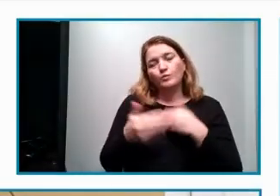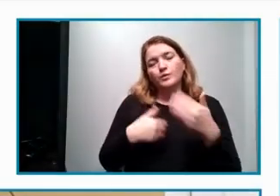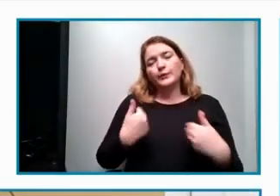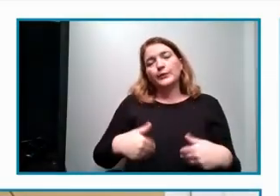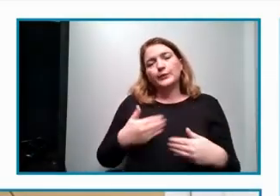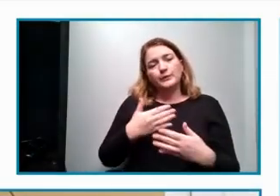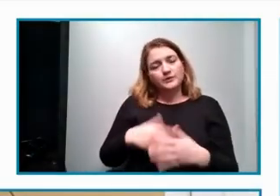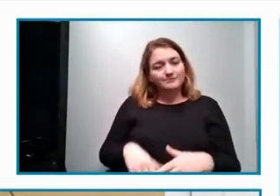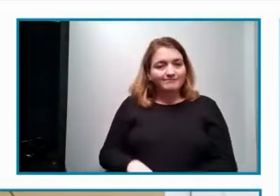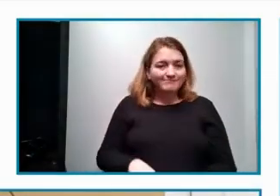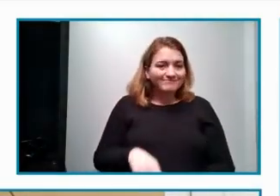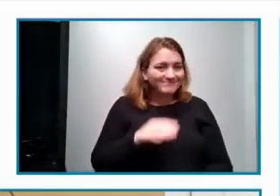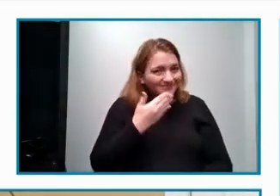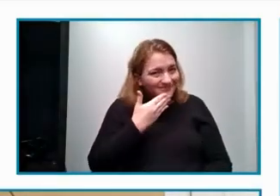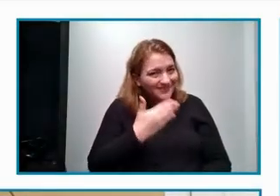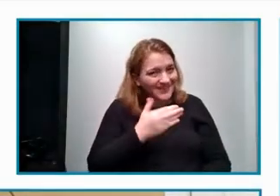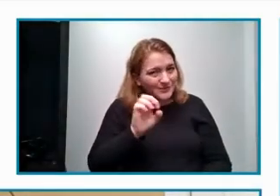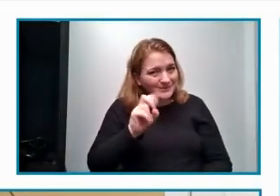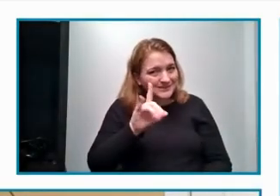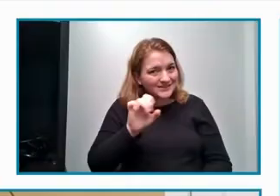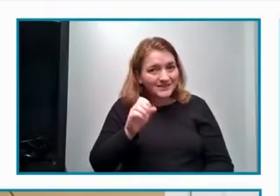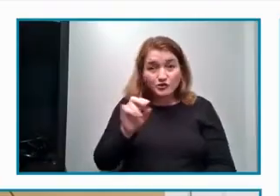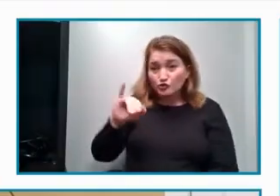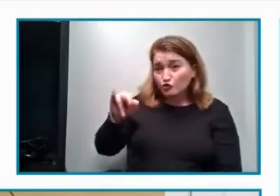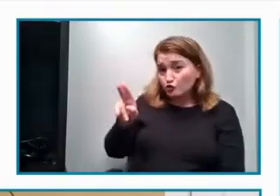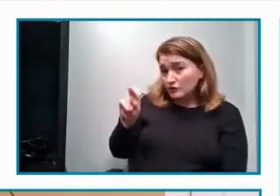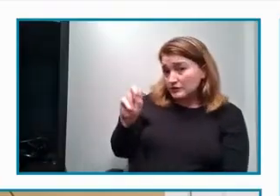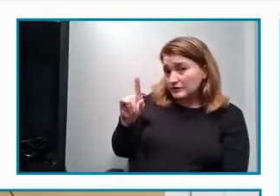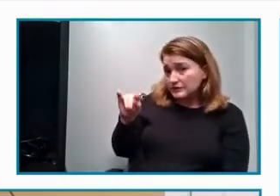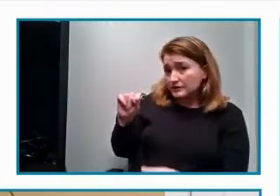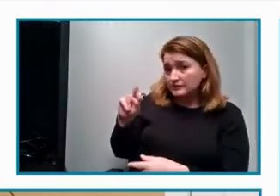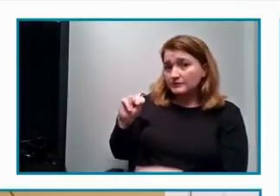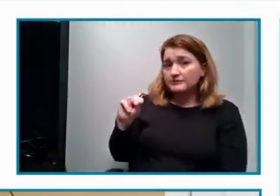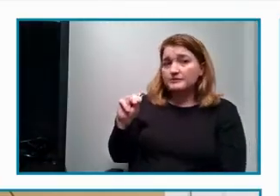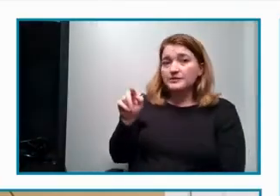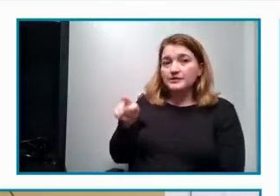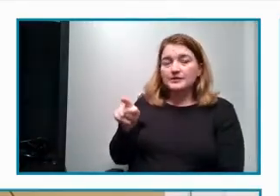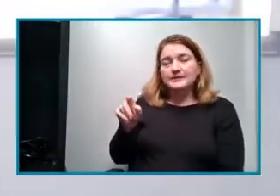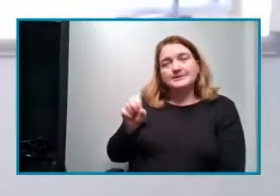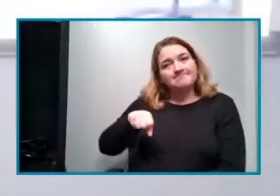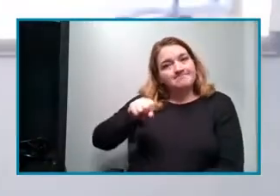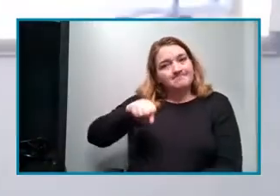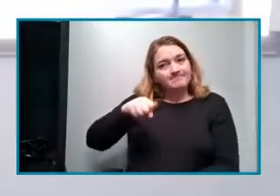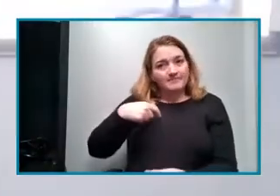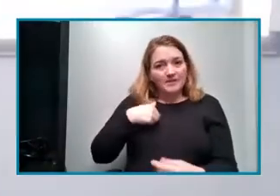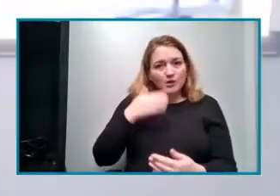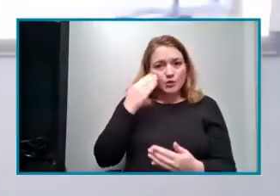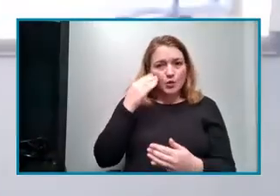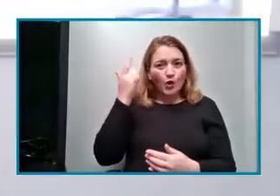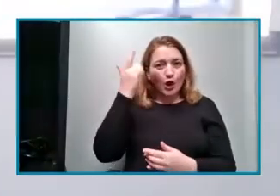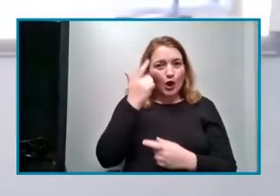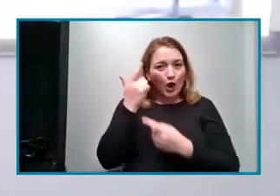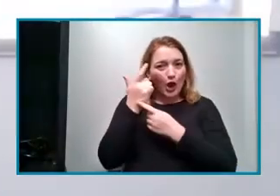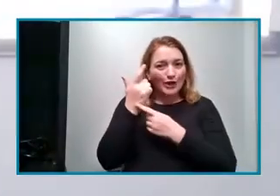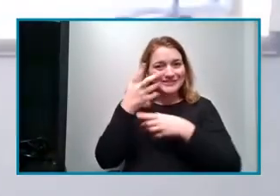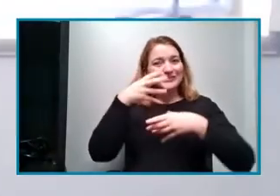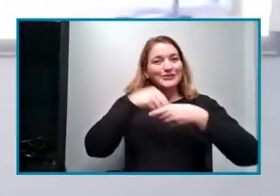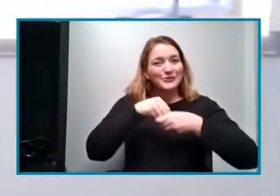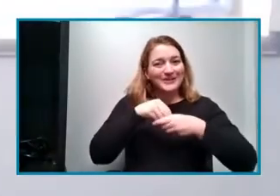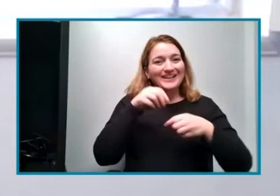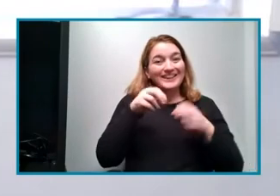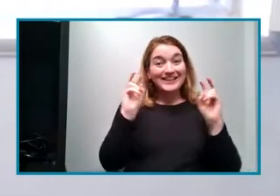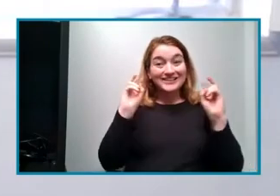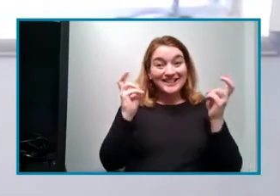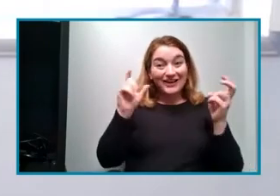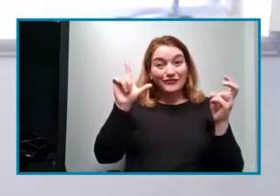Thanks, Celia. Justin? Yeah, I mean, I know that logic is in the title of logic model, but I was really impressed